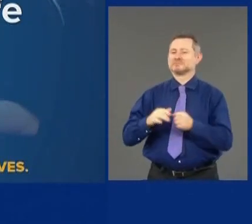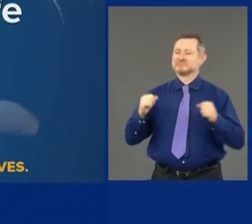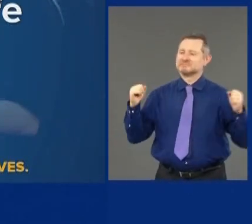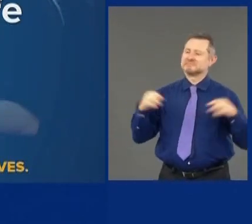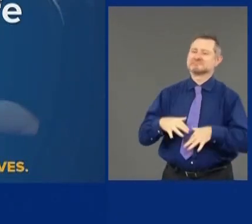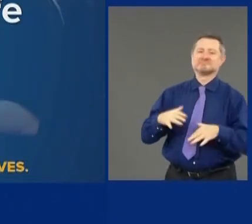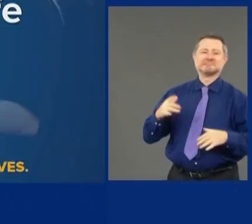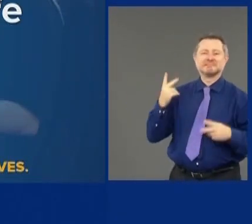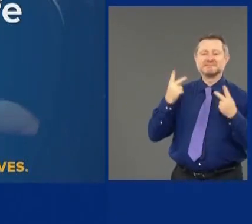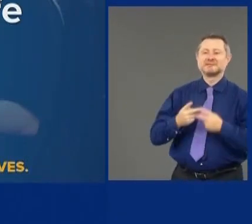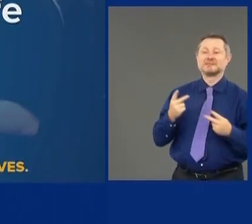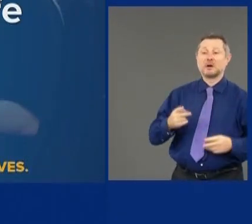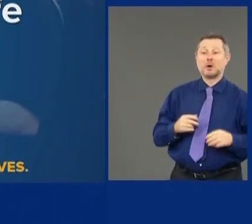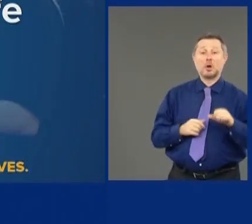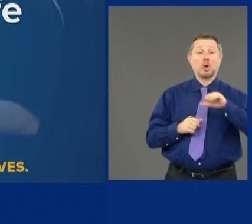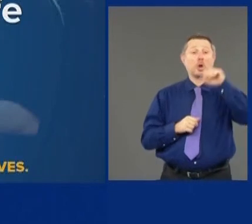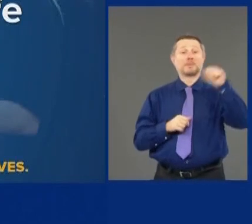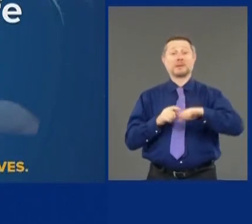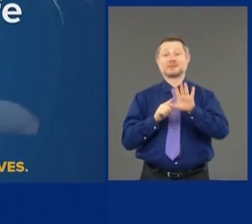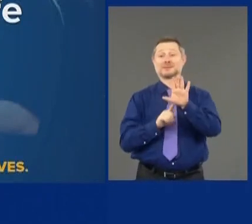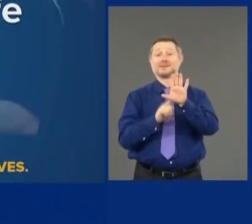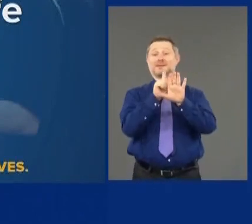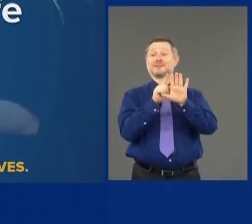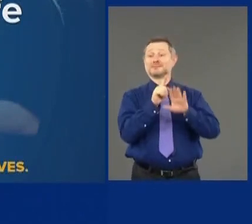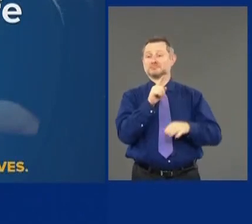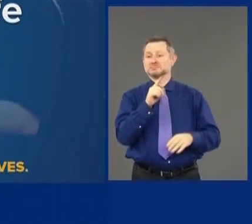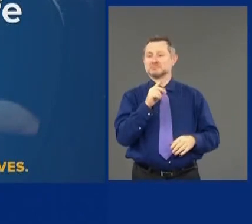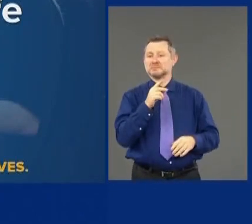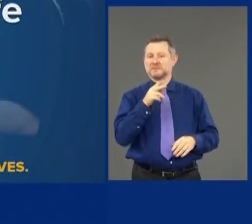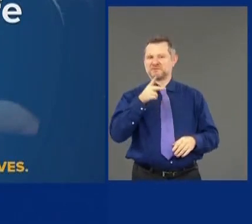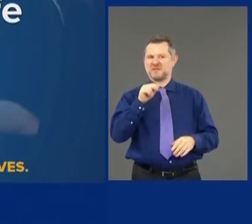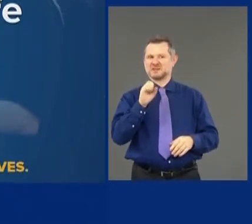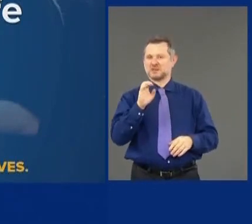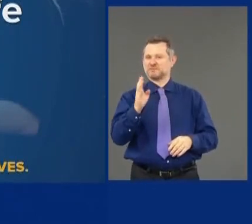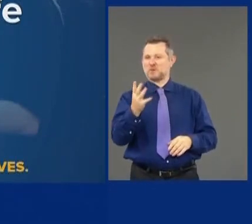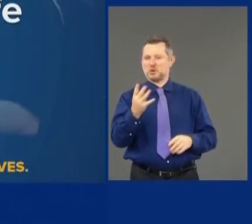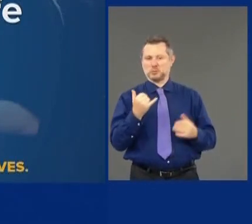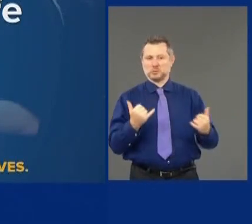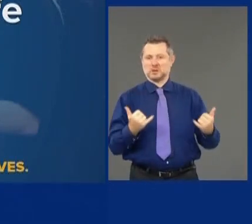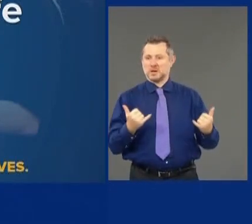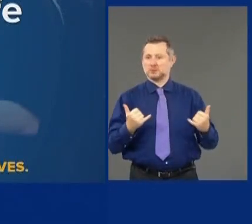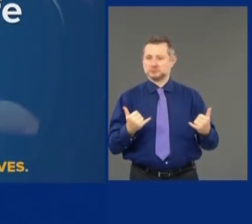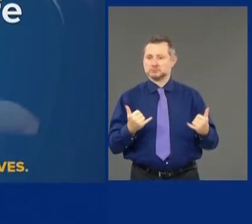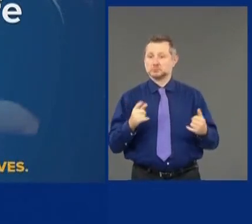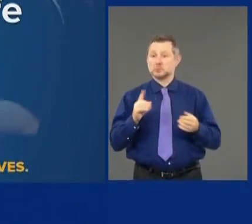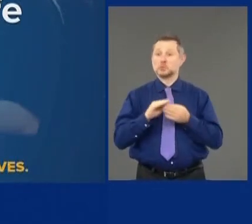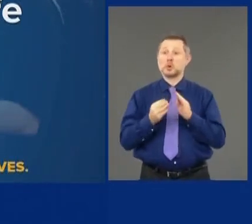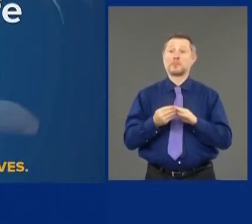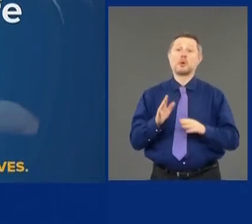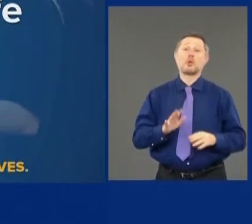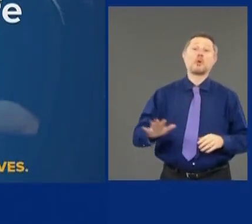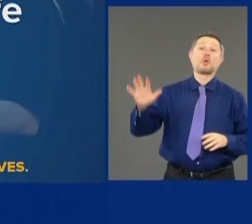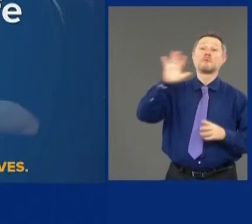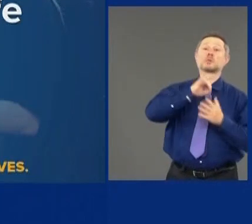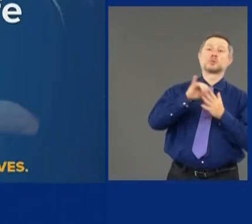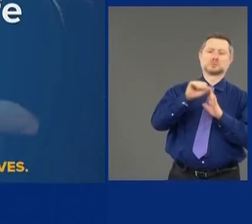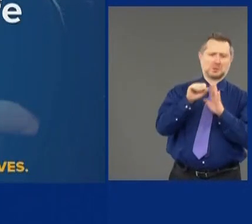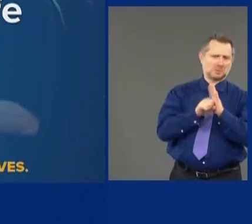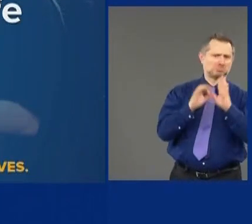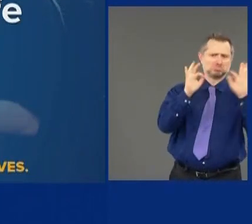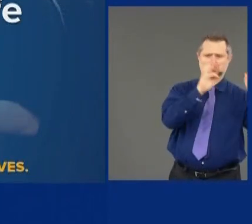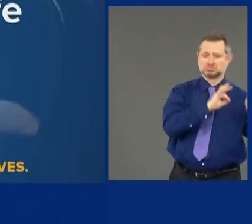Capital region today goes to phase 4. All the numbers are good across the state, but we do have a